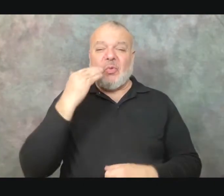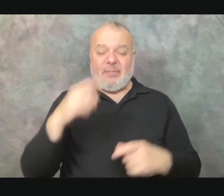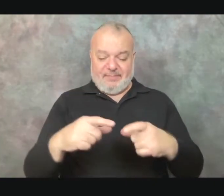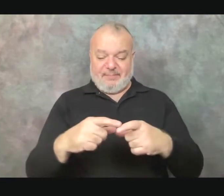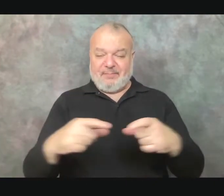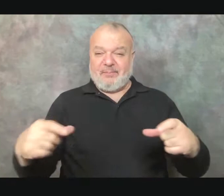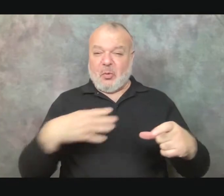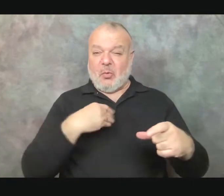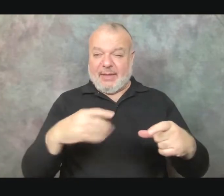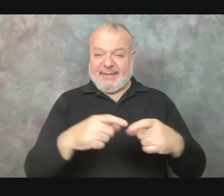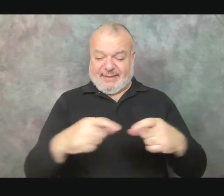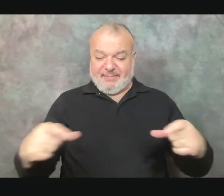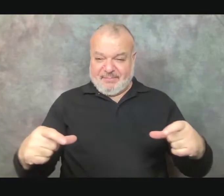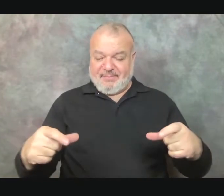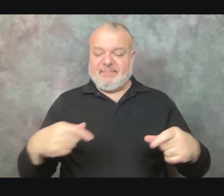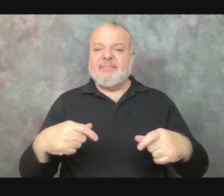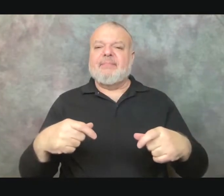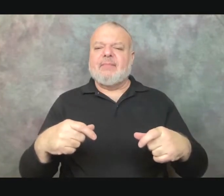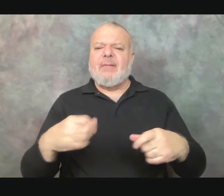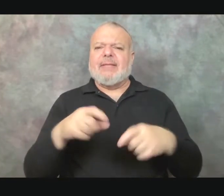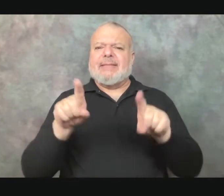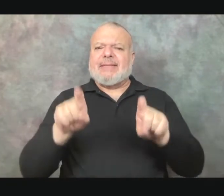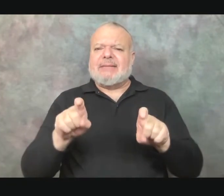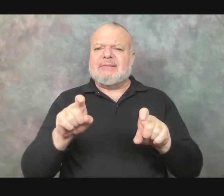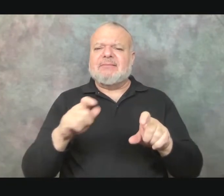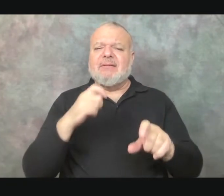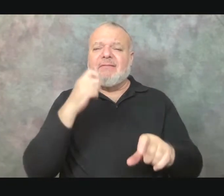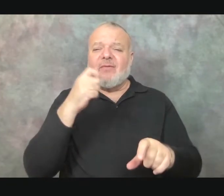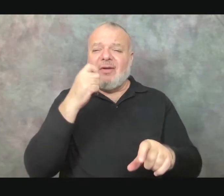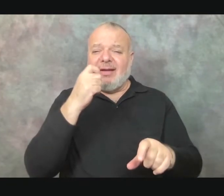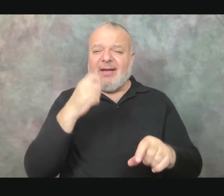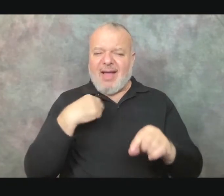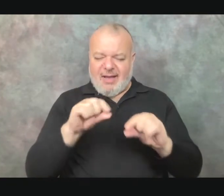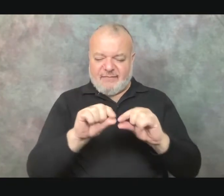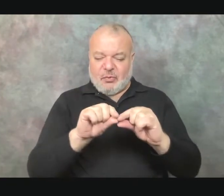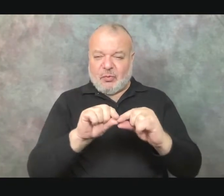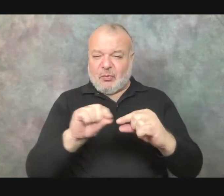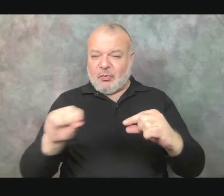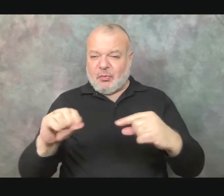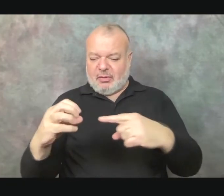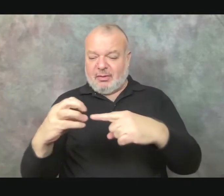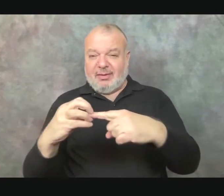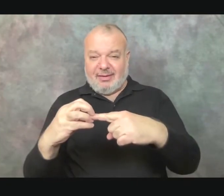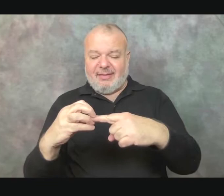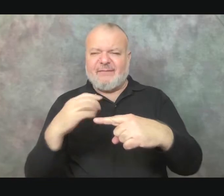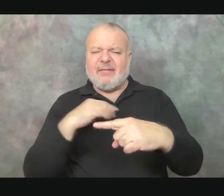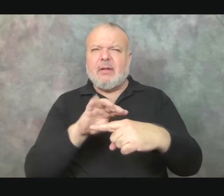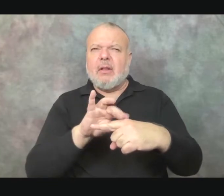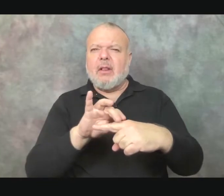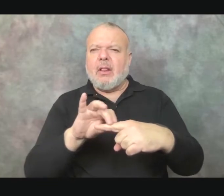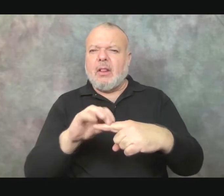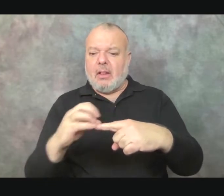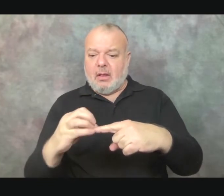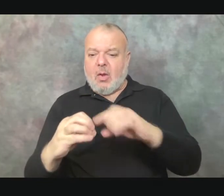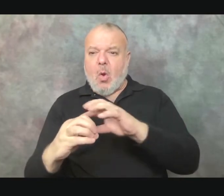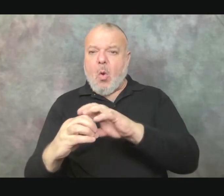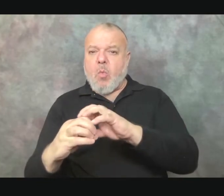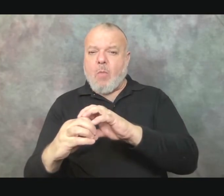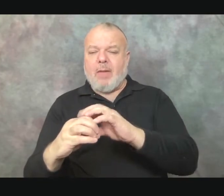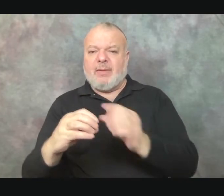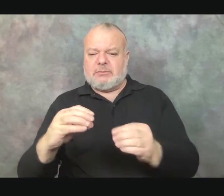Twist open the small white cap on the tube and add 3 drops of the liquid to the small hole on the test